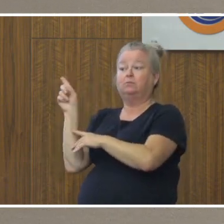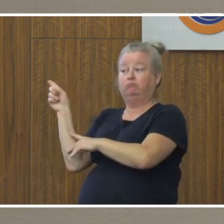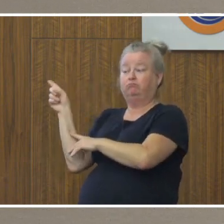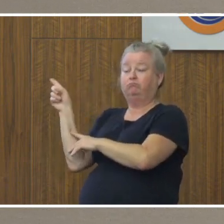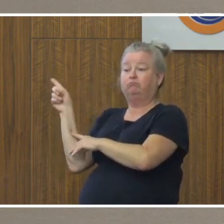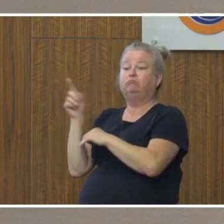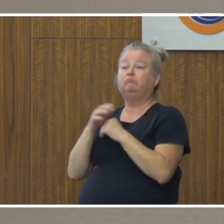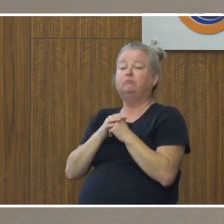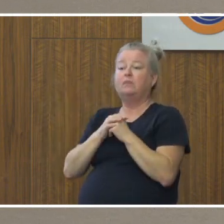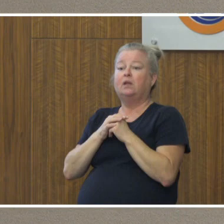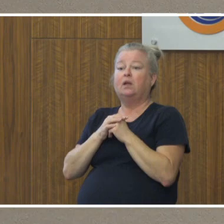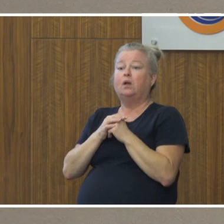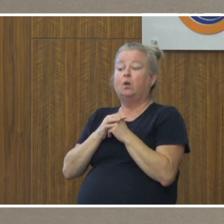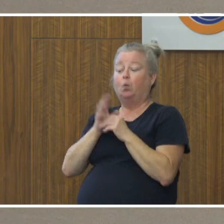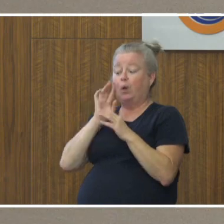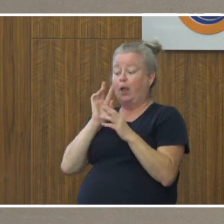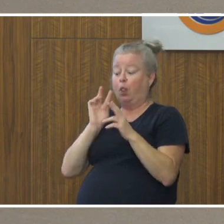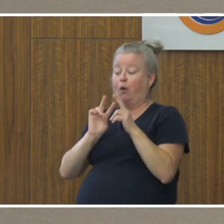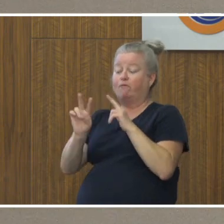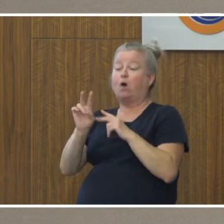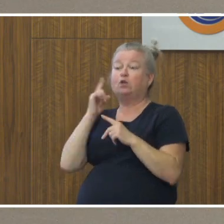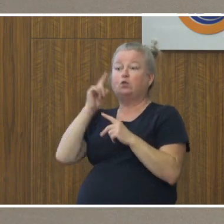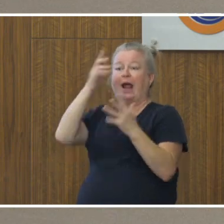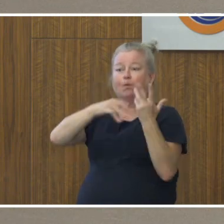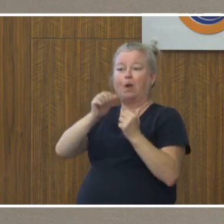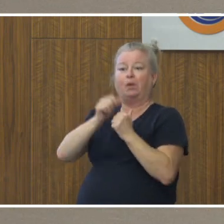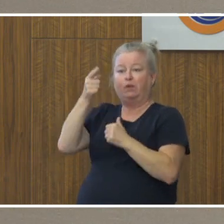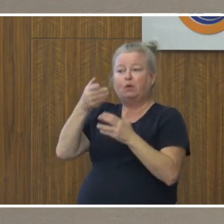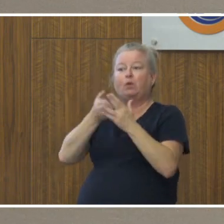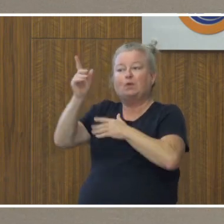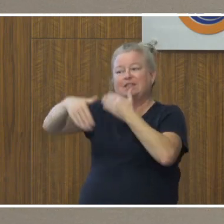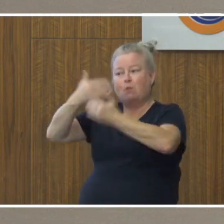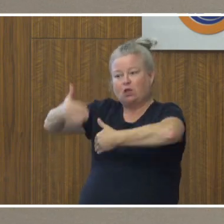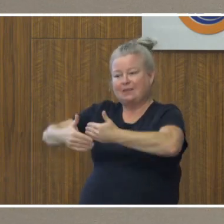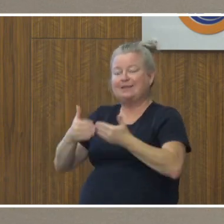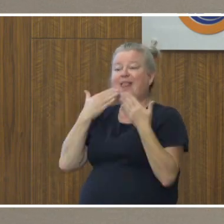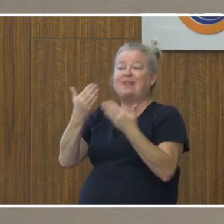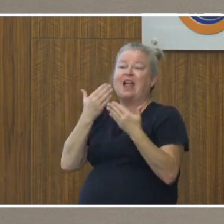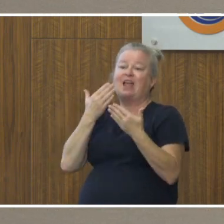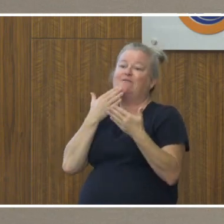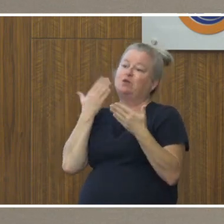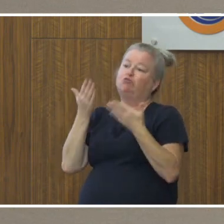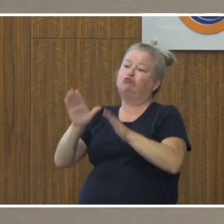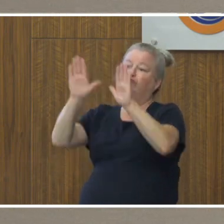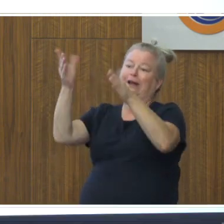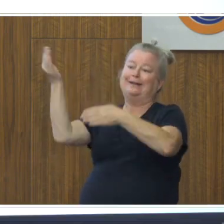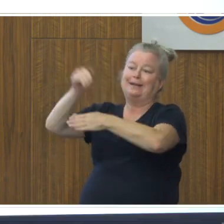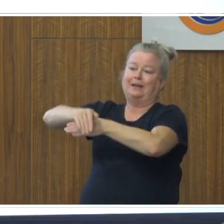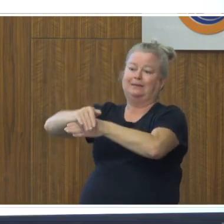ocgov.com/redistricting. And we look forward to interacting with you throughout this entire process. Thank you all and have a great night.